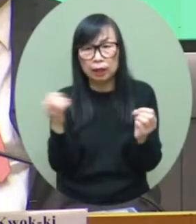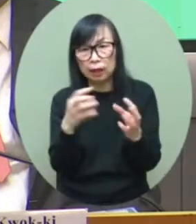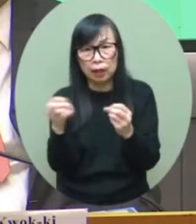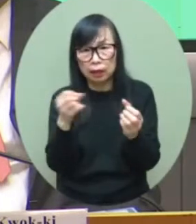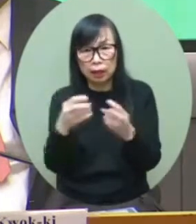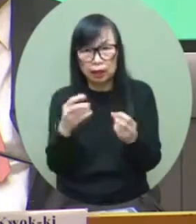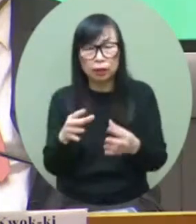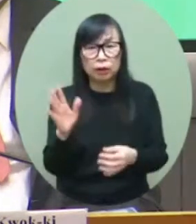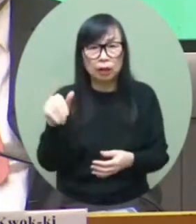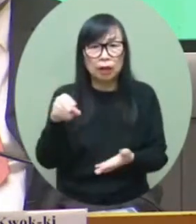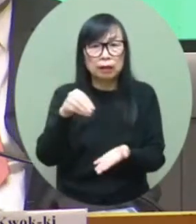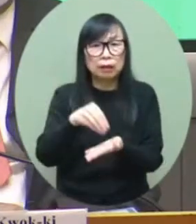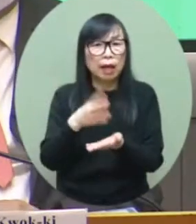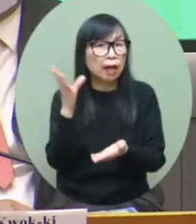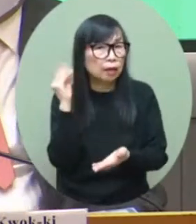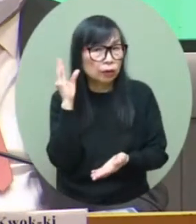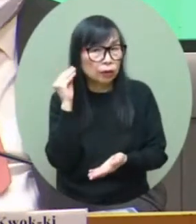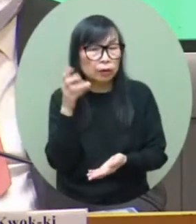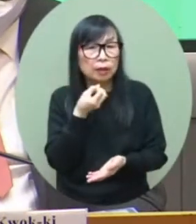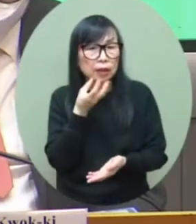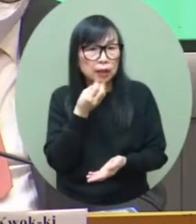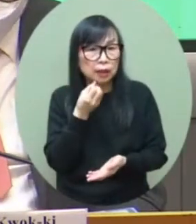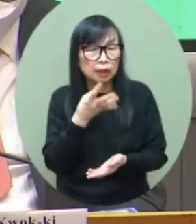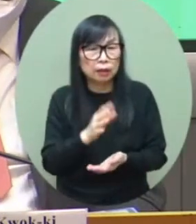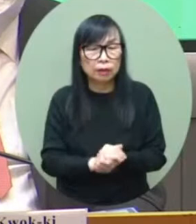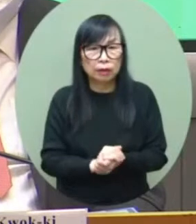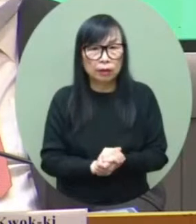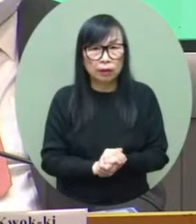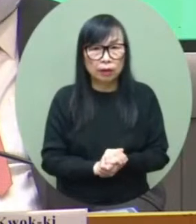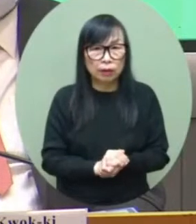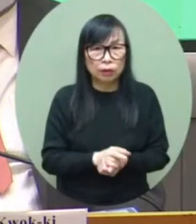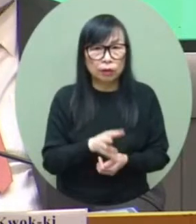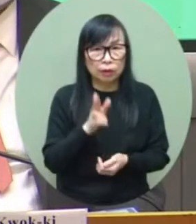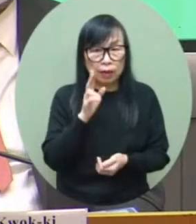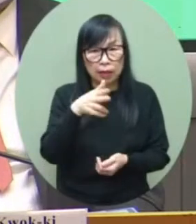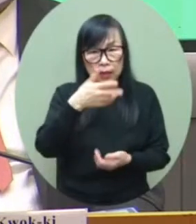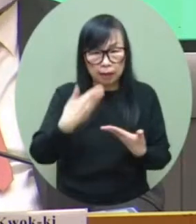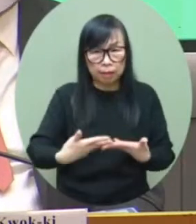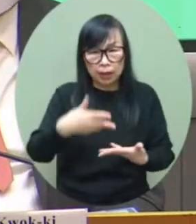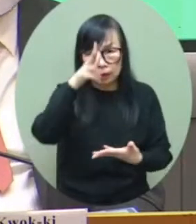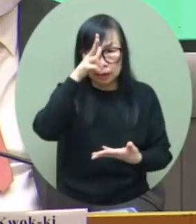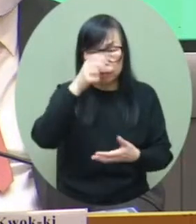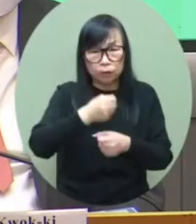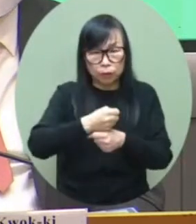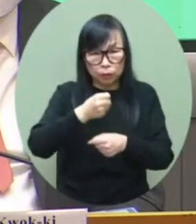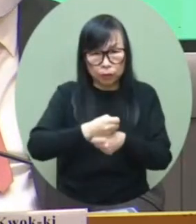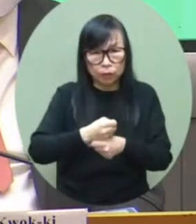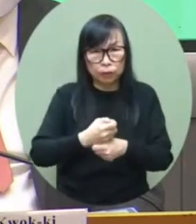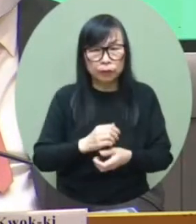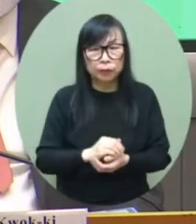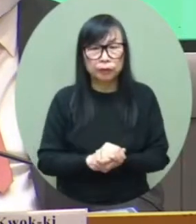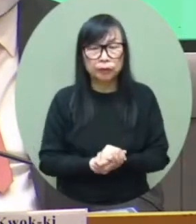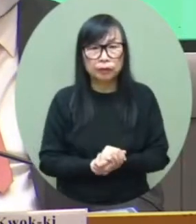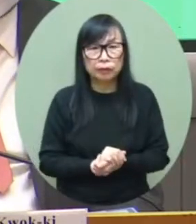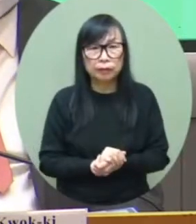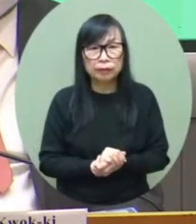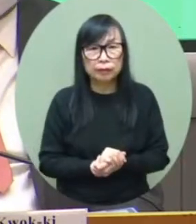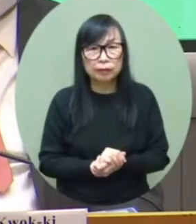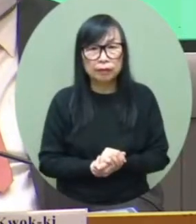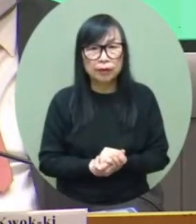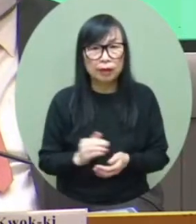If you look at what we have done, this continuation of lesson